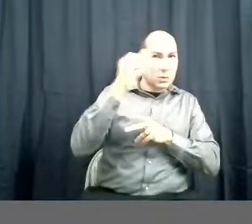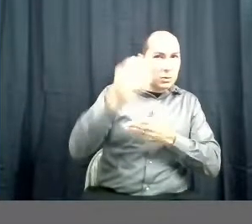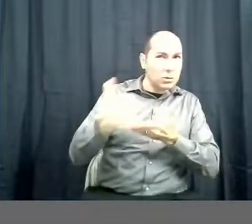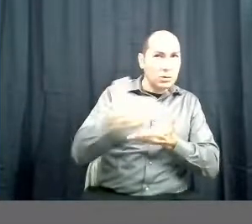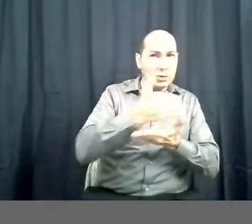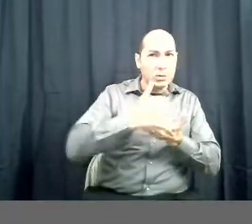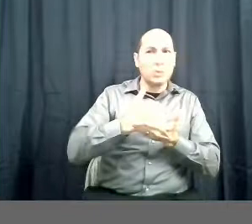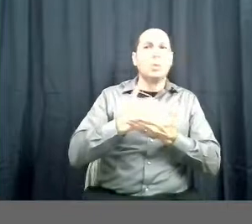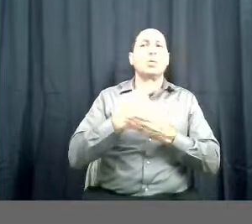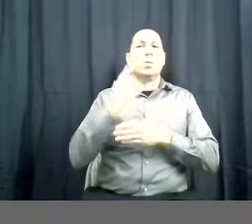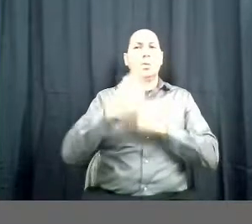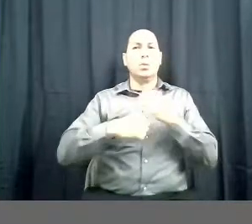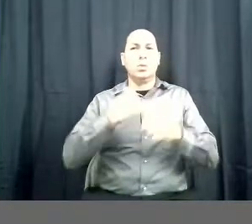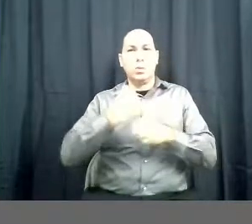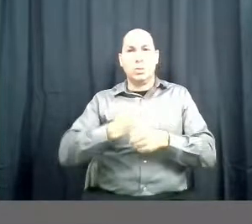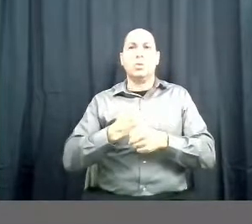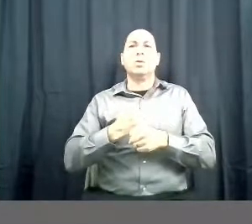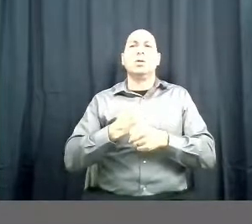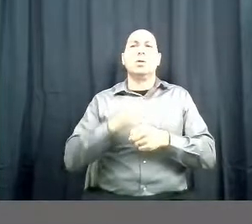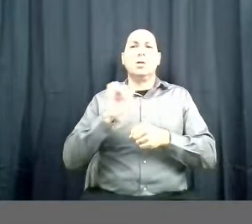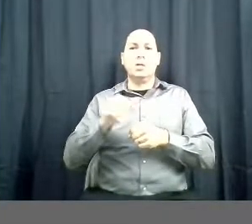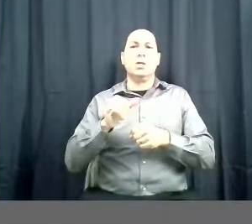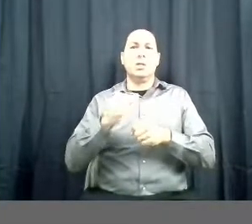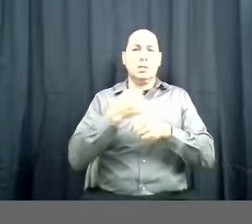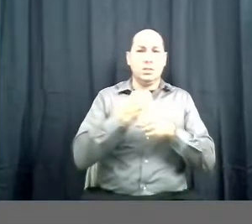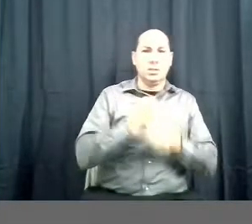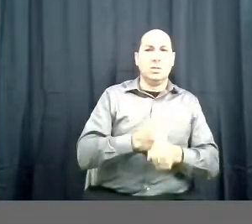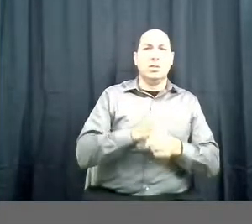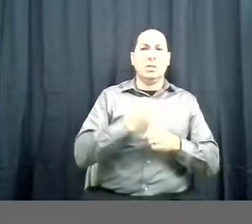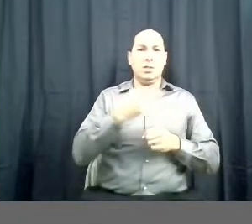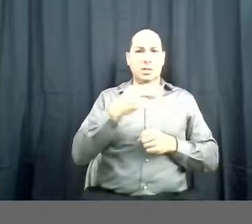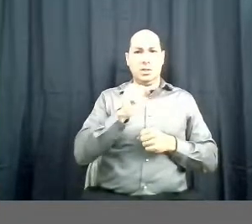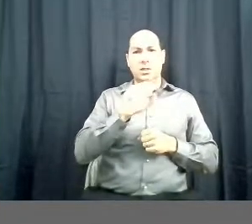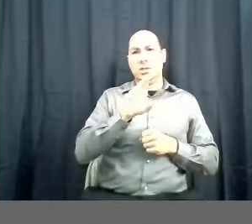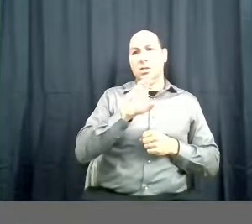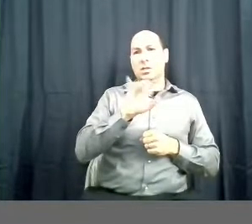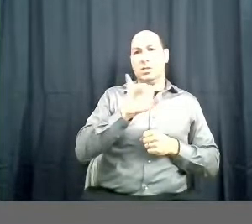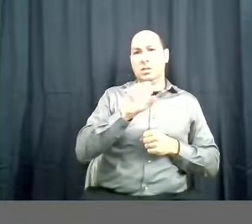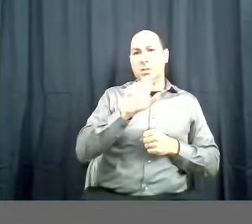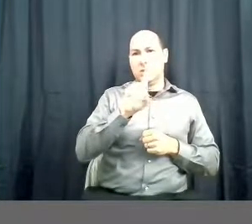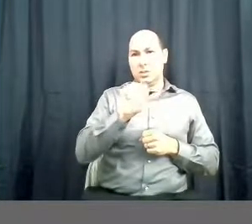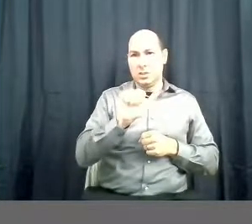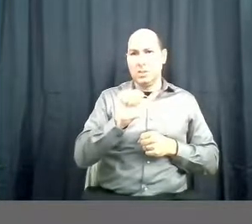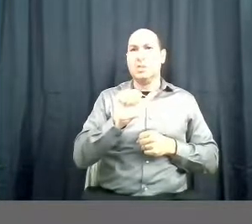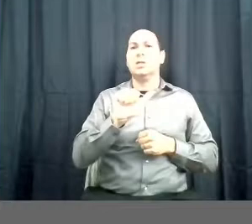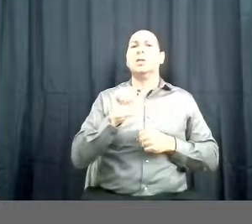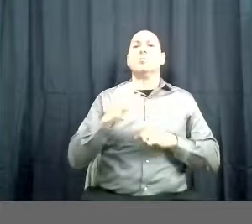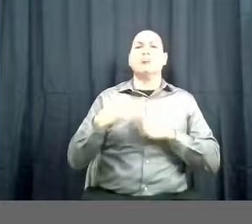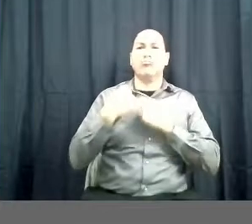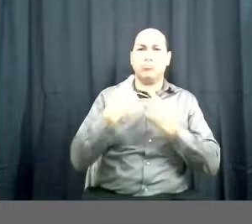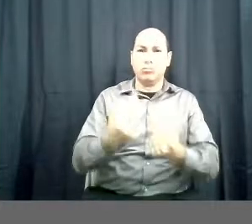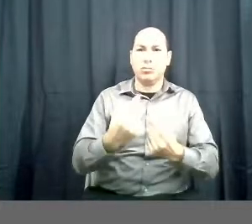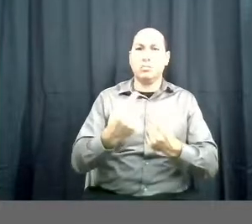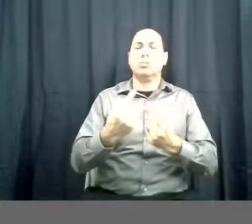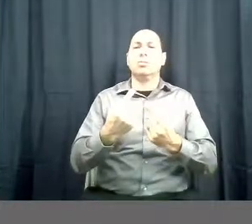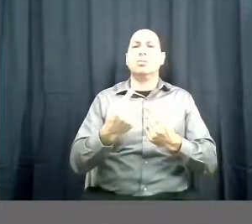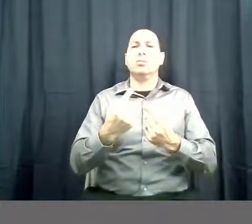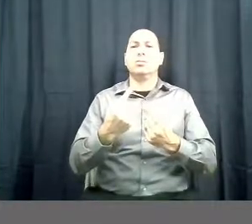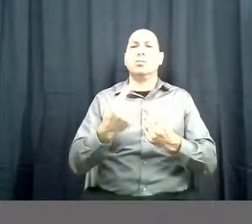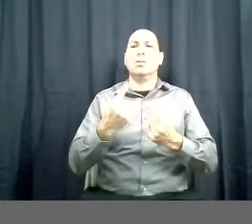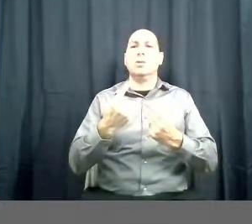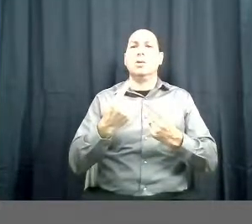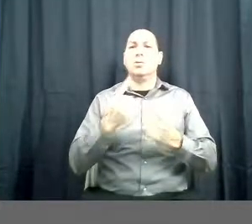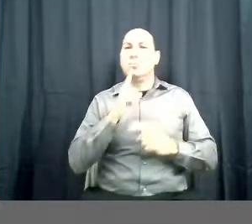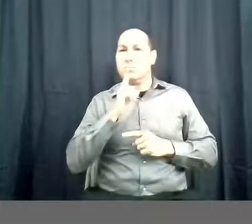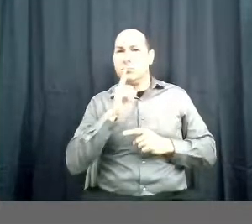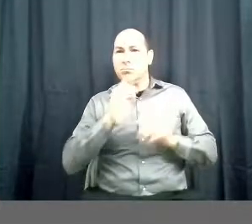monthly breakdown is prepared by Hacienda to track sort of as they go through the year. And so that's not, while the board monitors